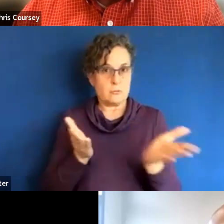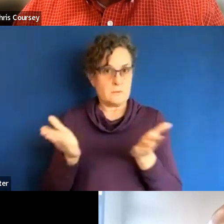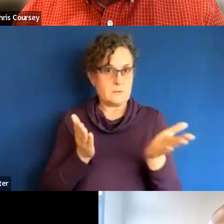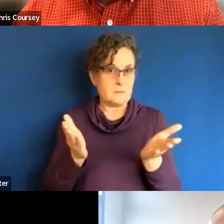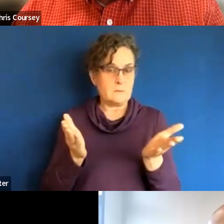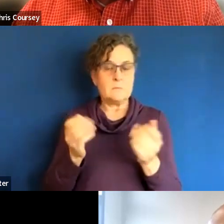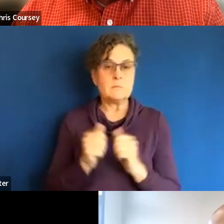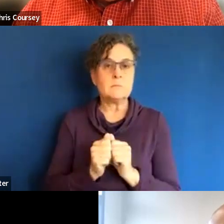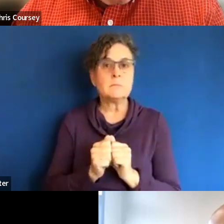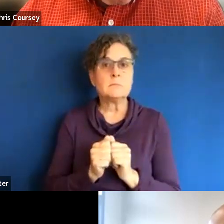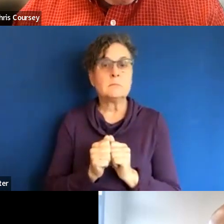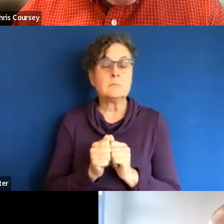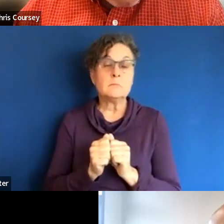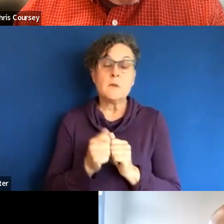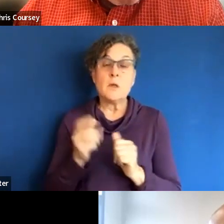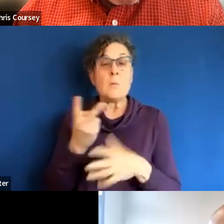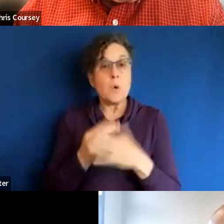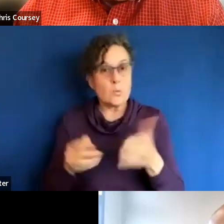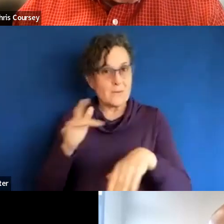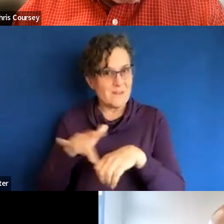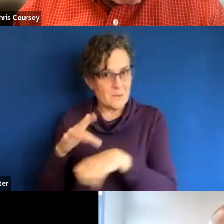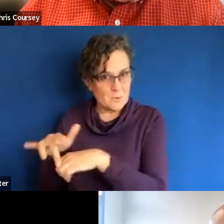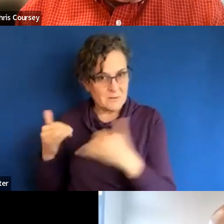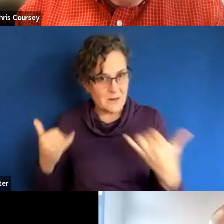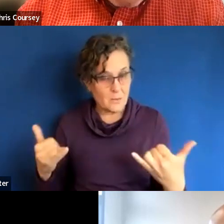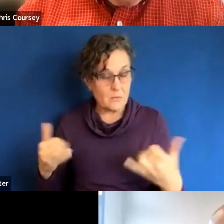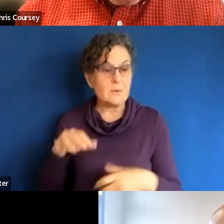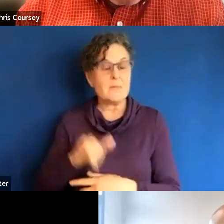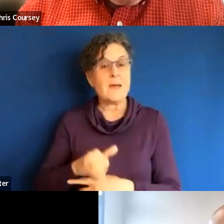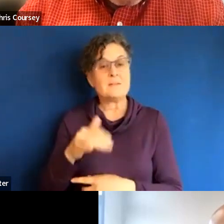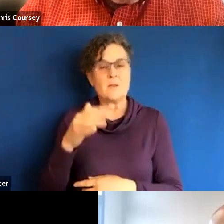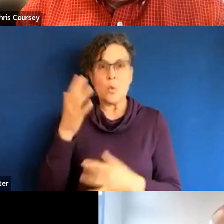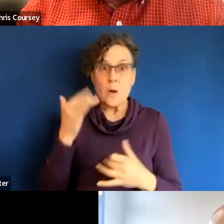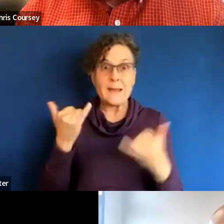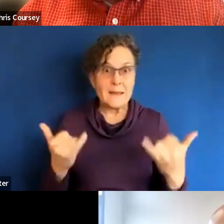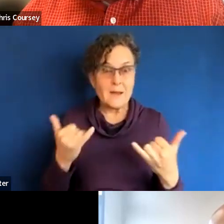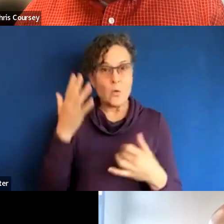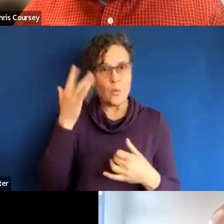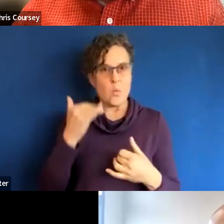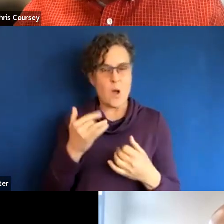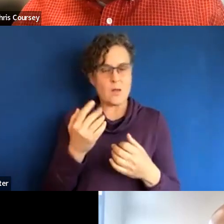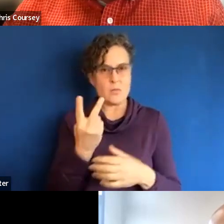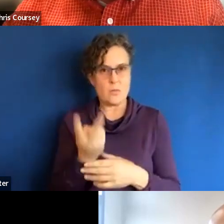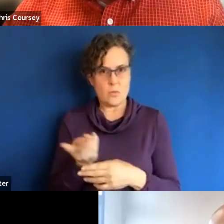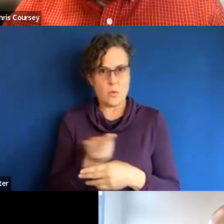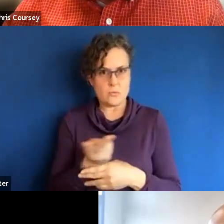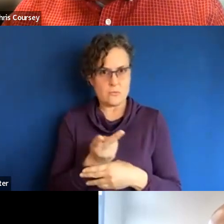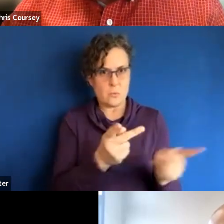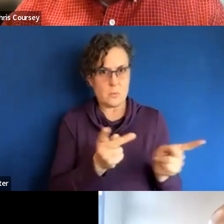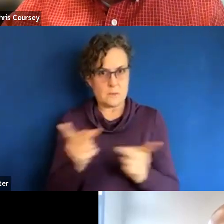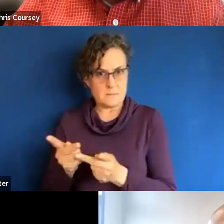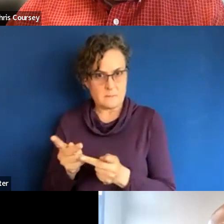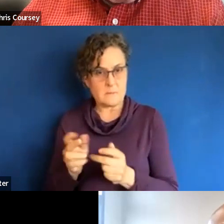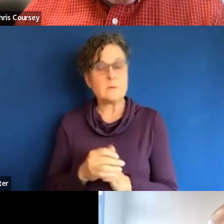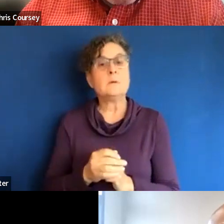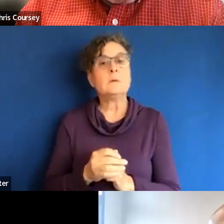now. So that's the why now and why here. So as we go through this meeting today, there'll